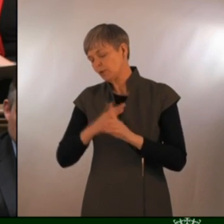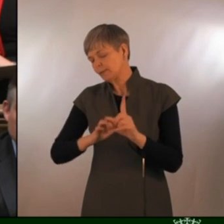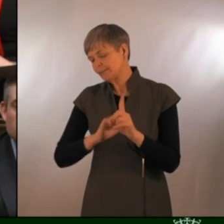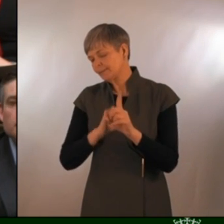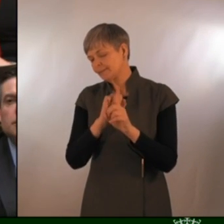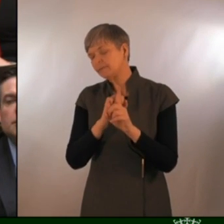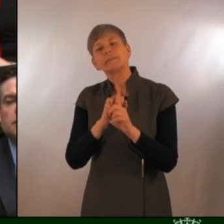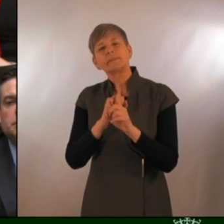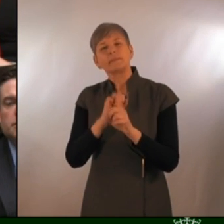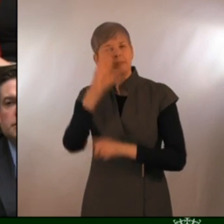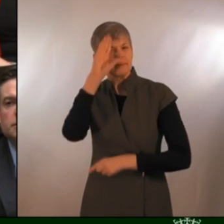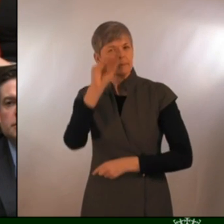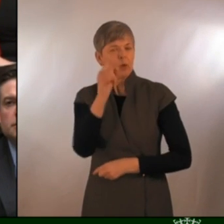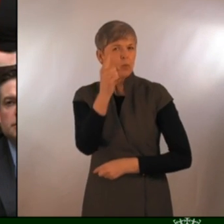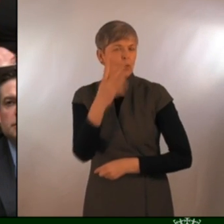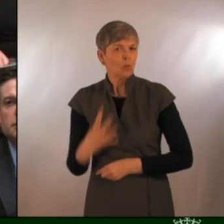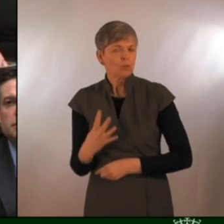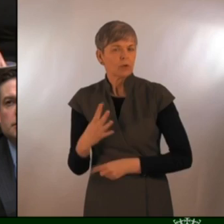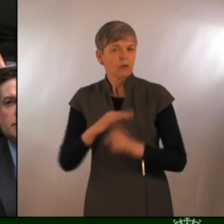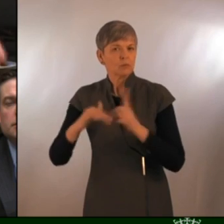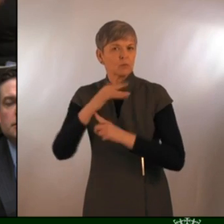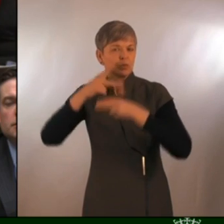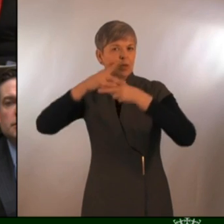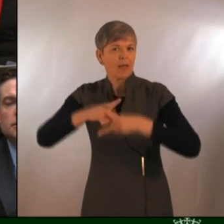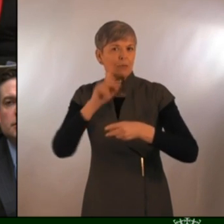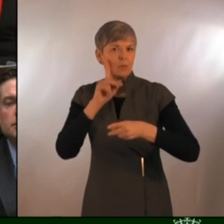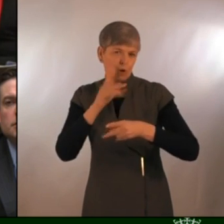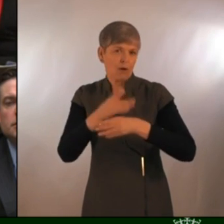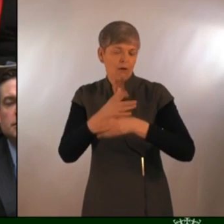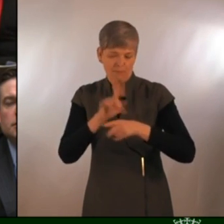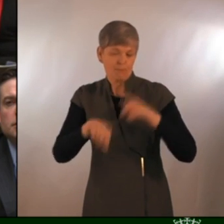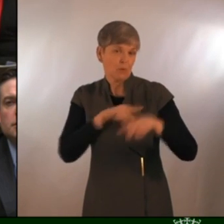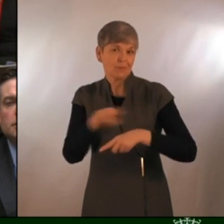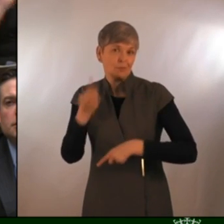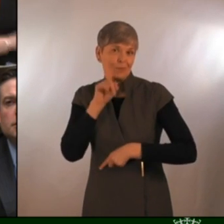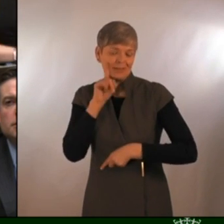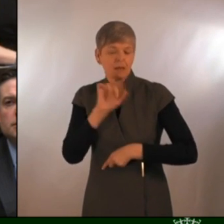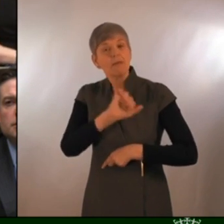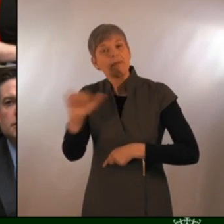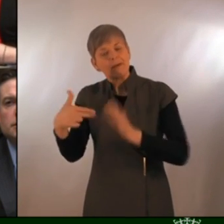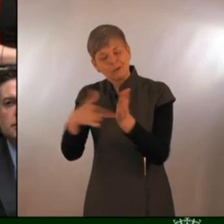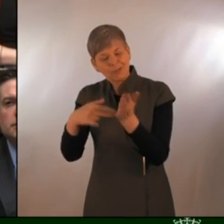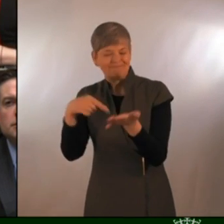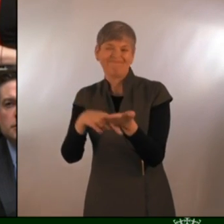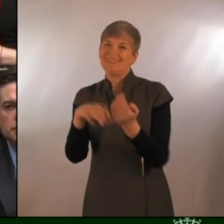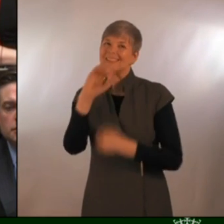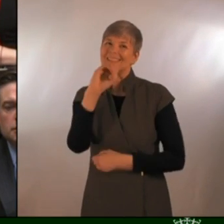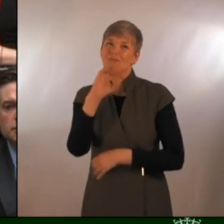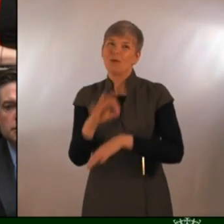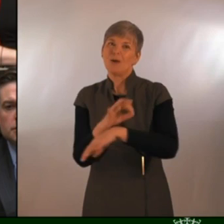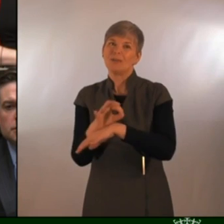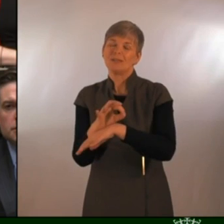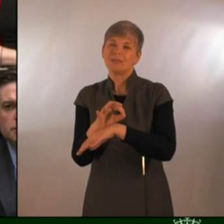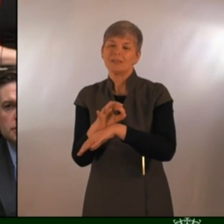care workers, who are overwhelmingly women, are on 0 hours contracts. It's essential care workers